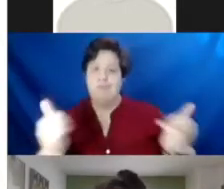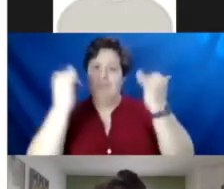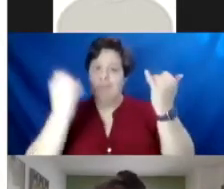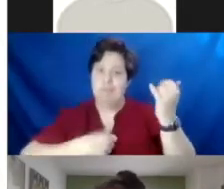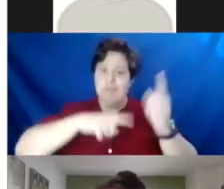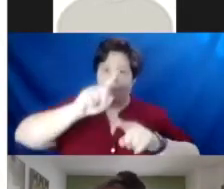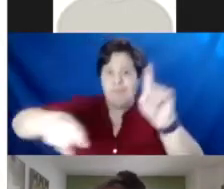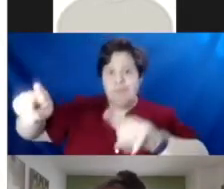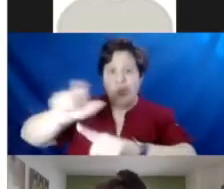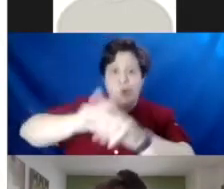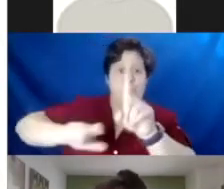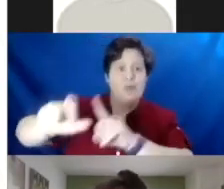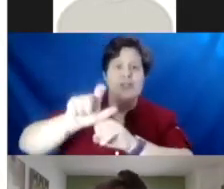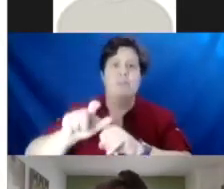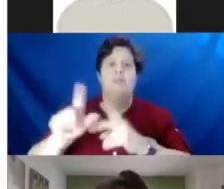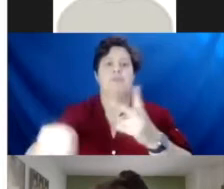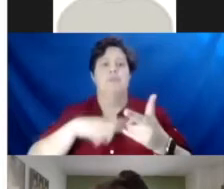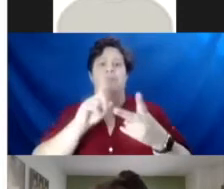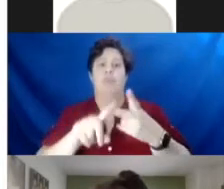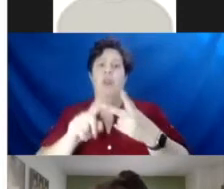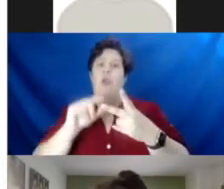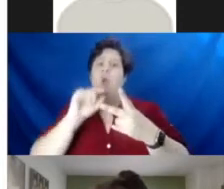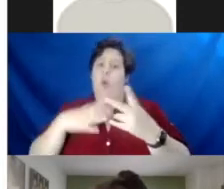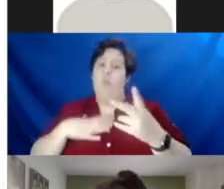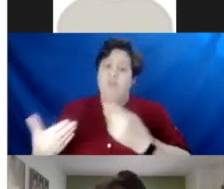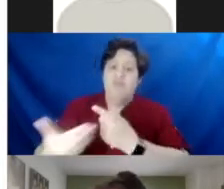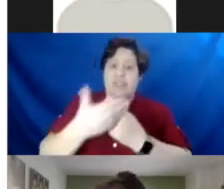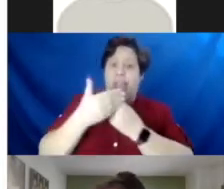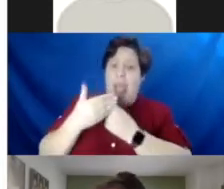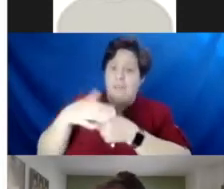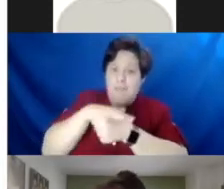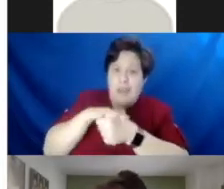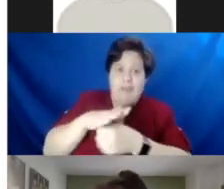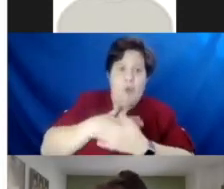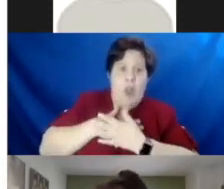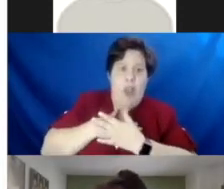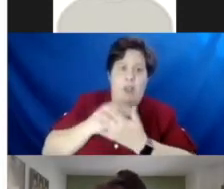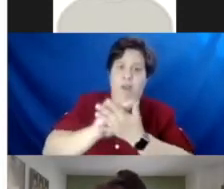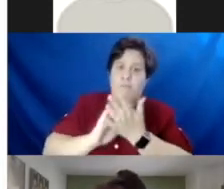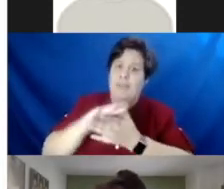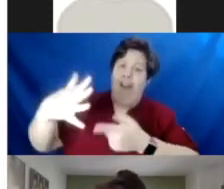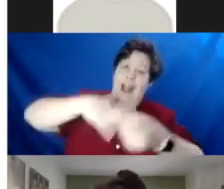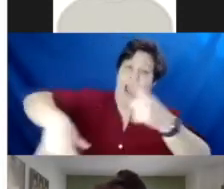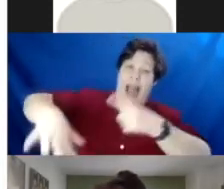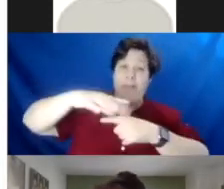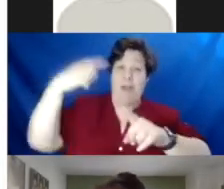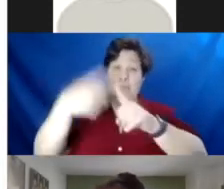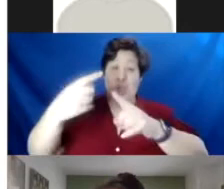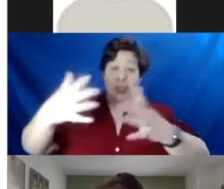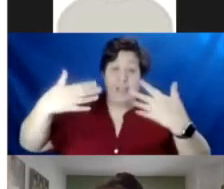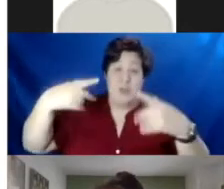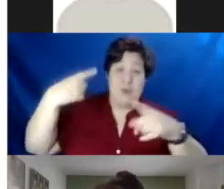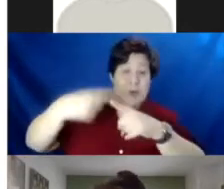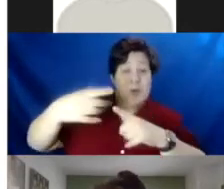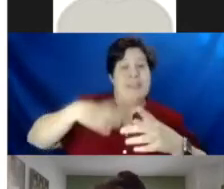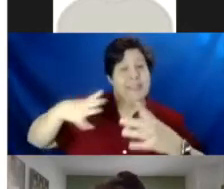communities. 2, we will protect this place we love, a call to action on climate emergency.